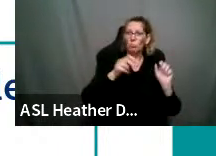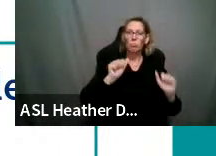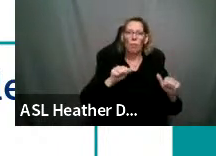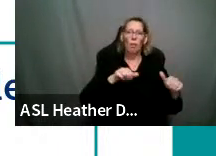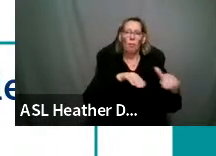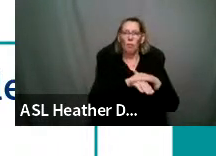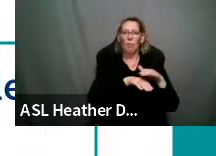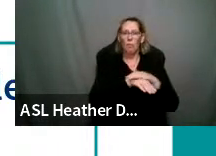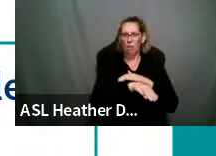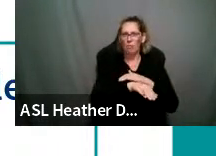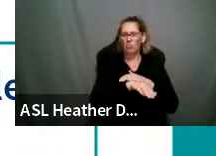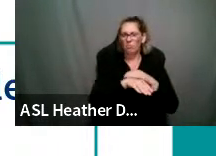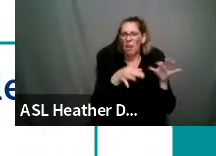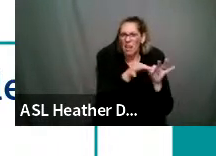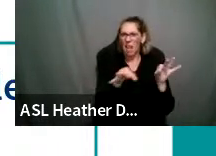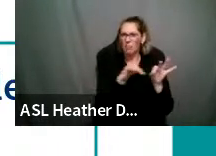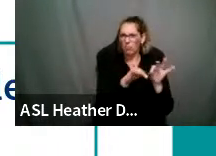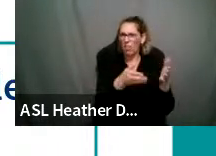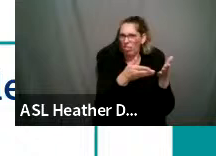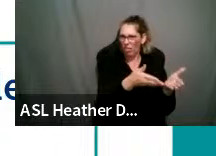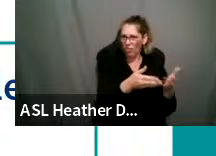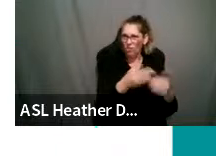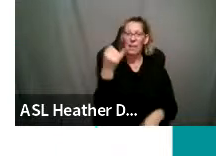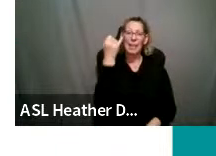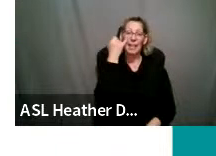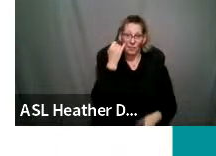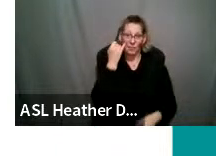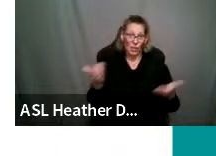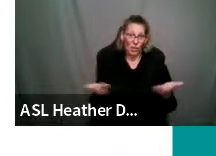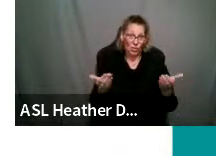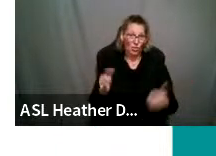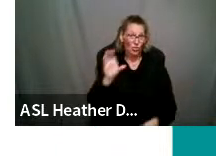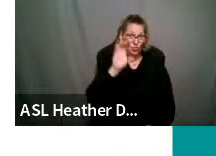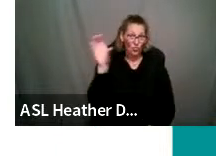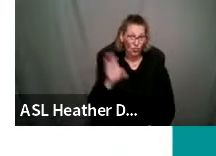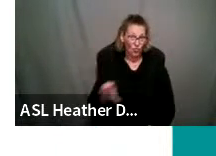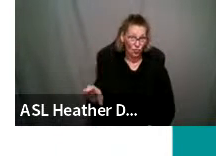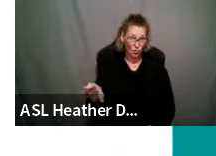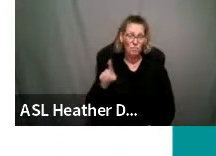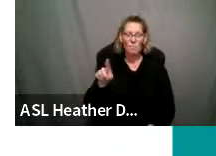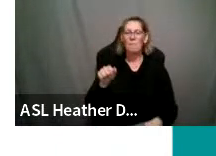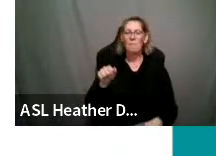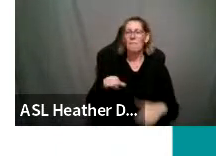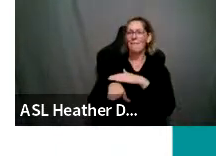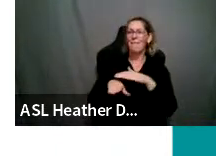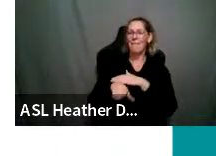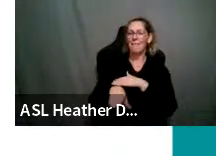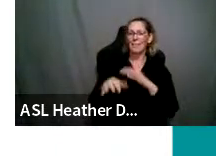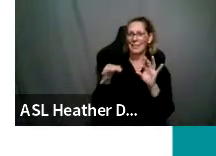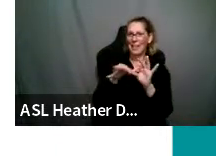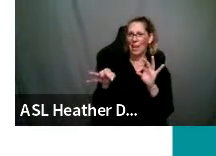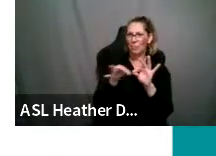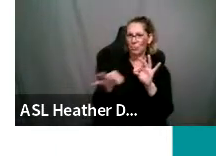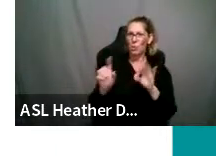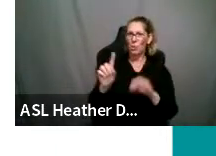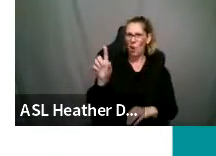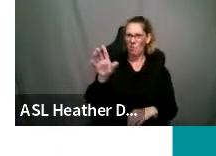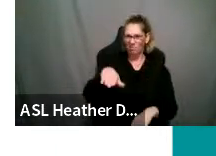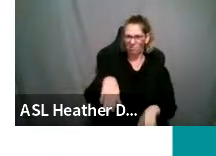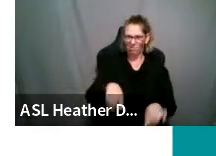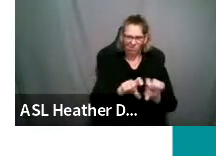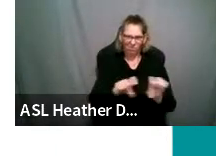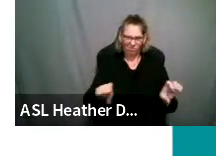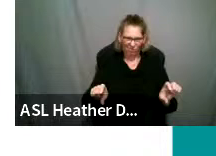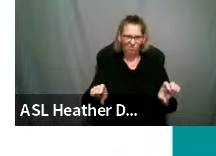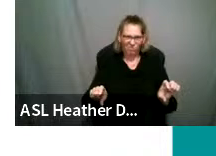captionings there. And if you are on Zoom, you're able to access captioning via the toolbar on your